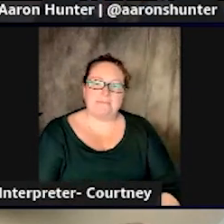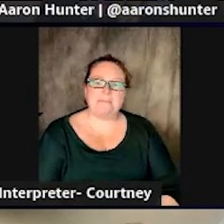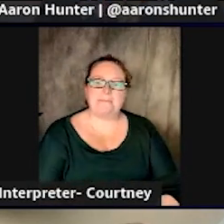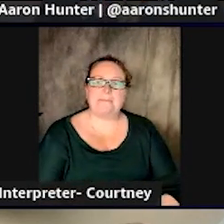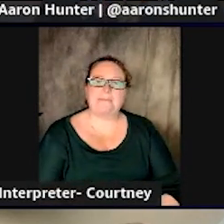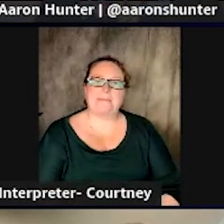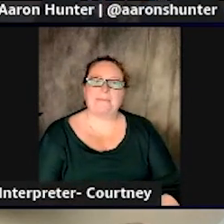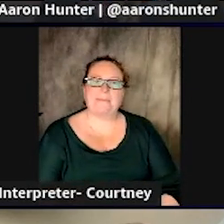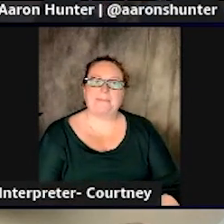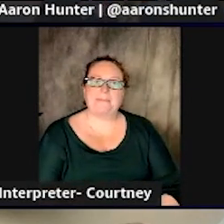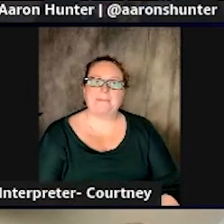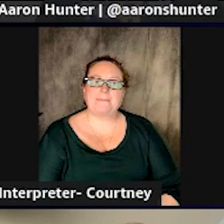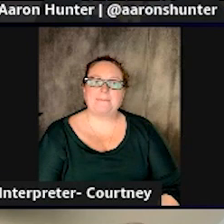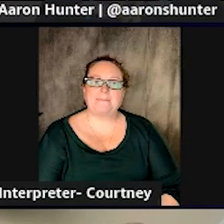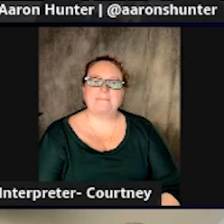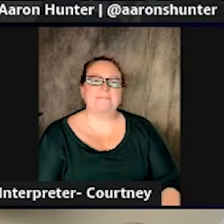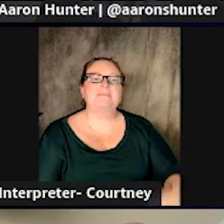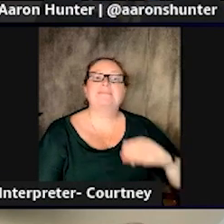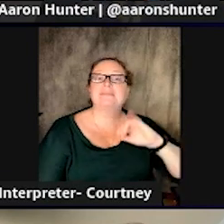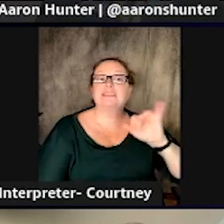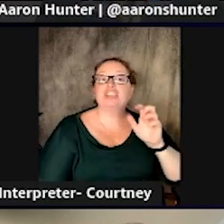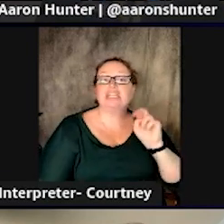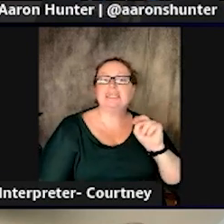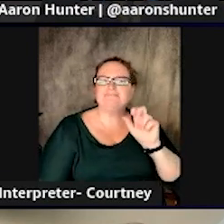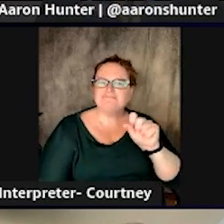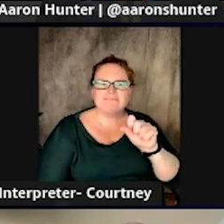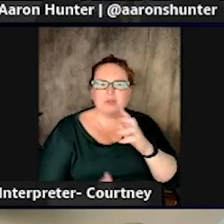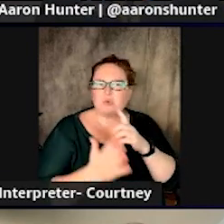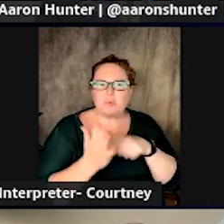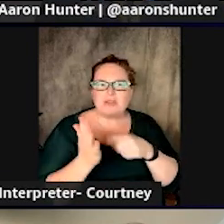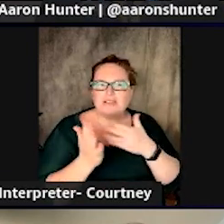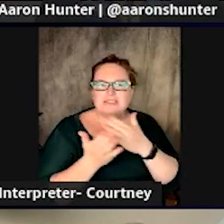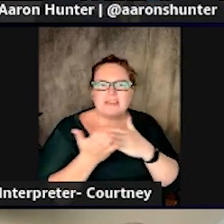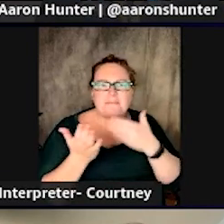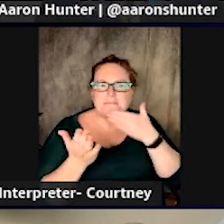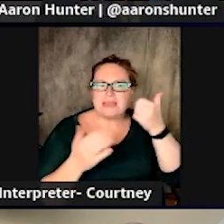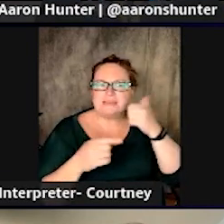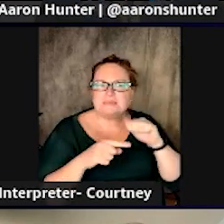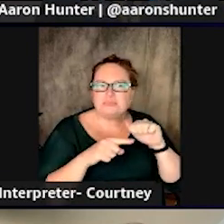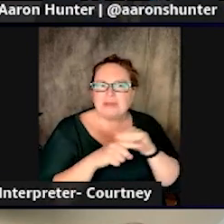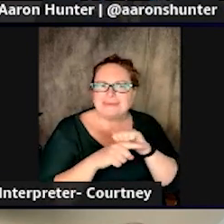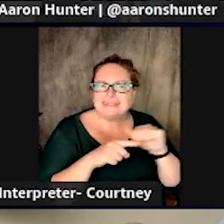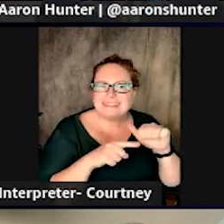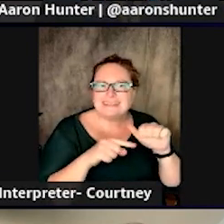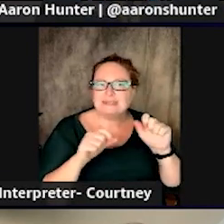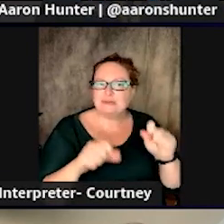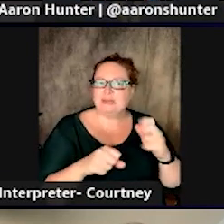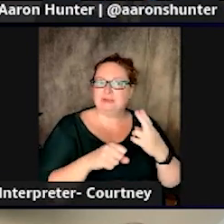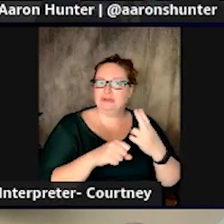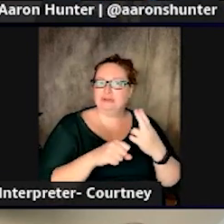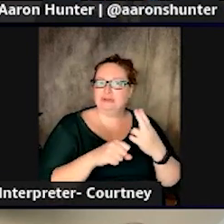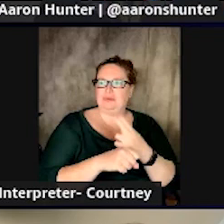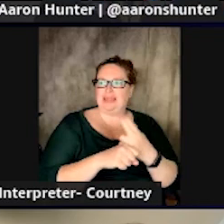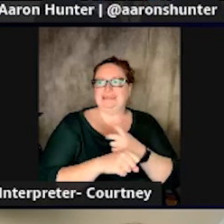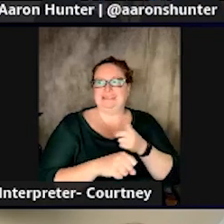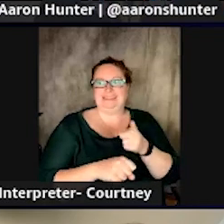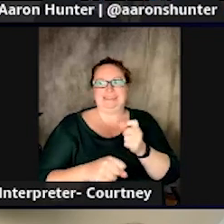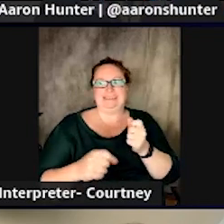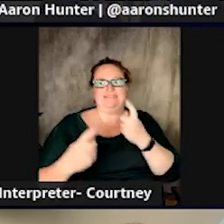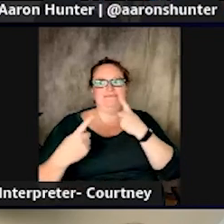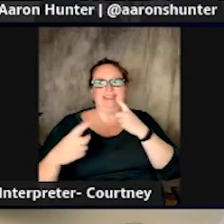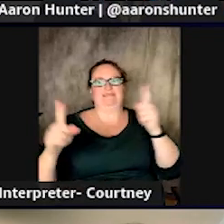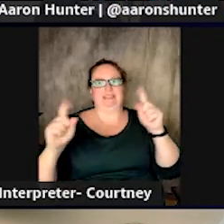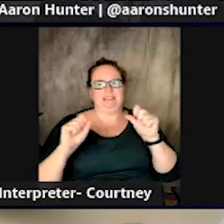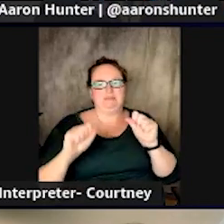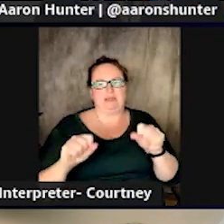Yeah, so what are some best practices really to be able to utilize this as effectively as possible?